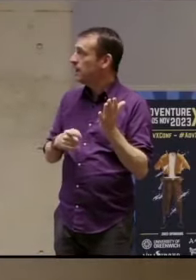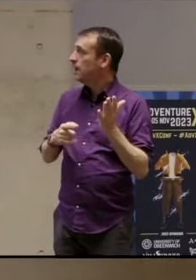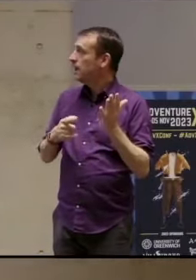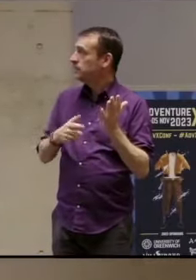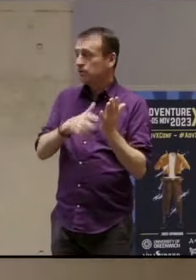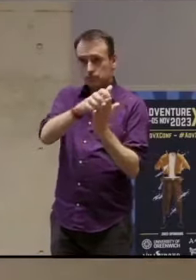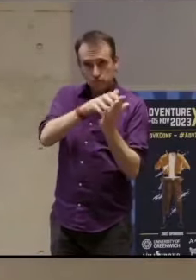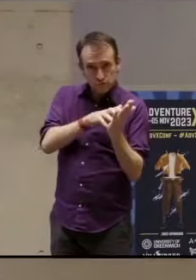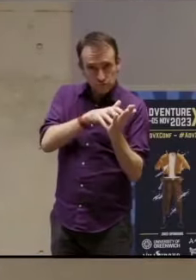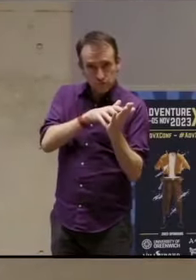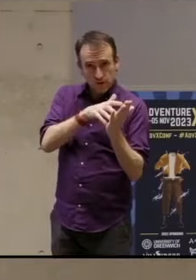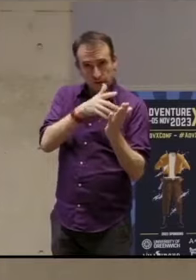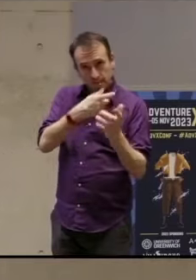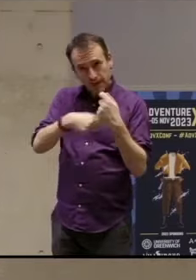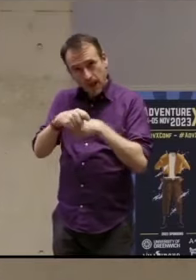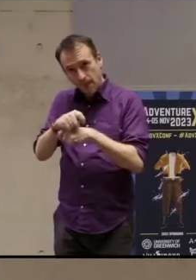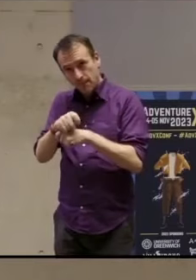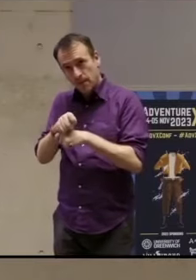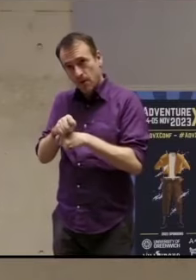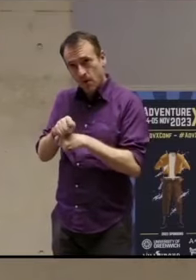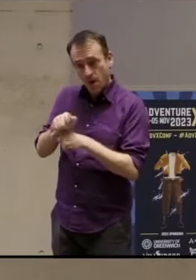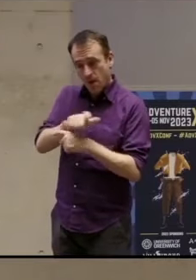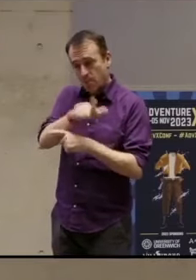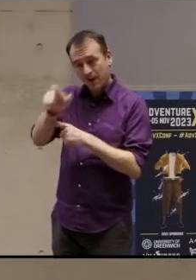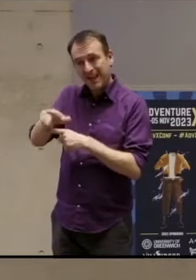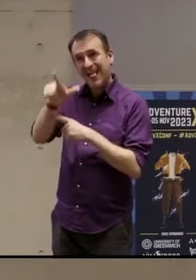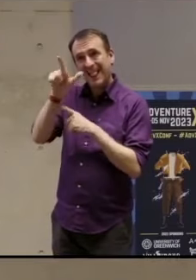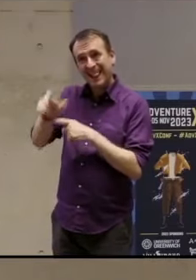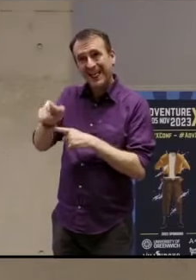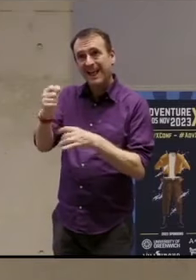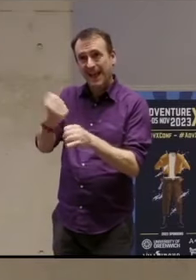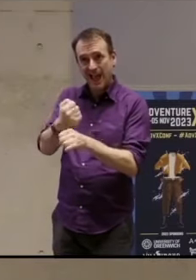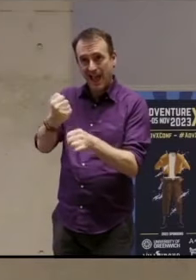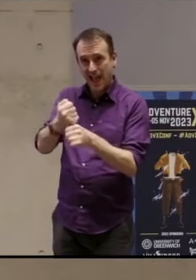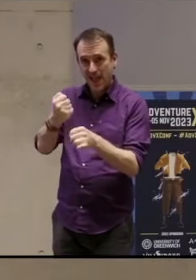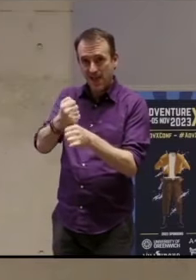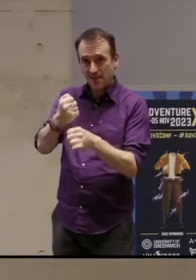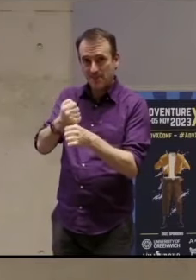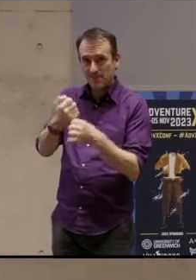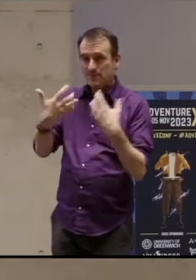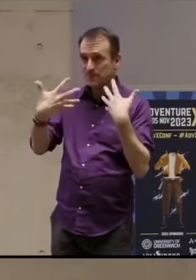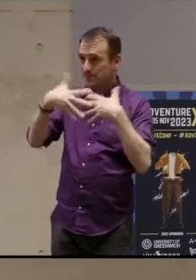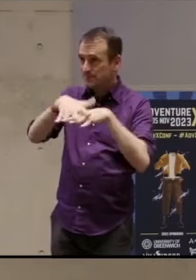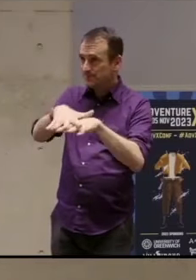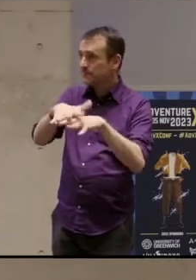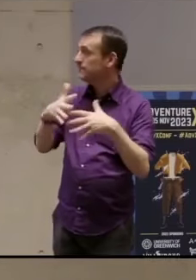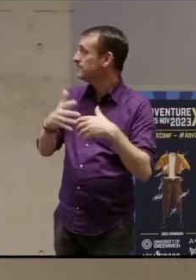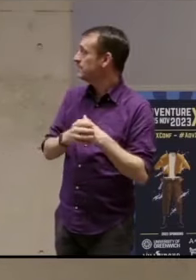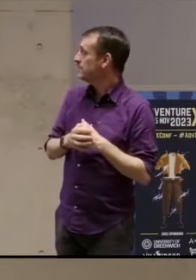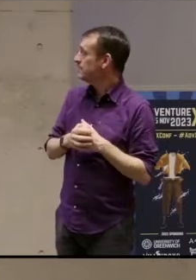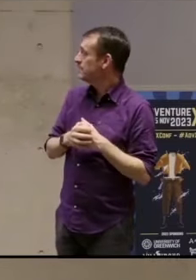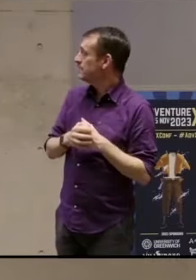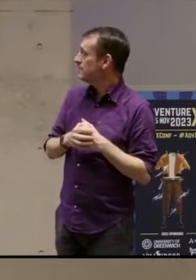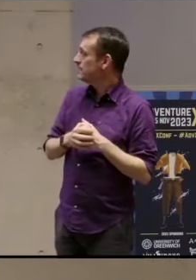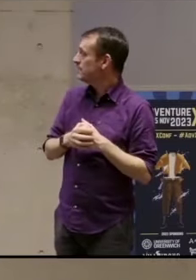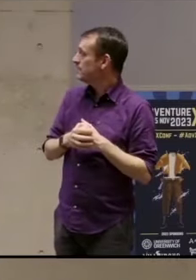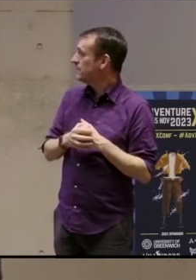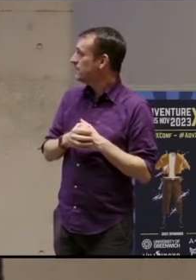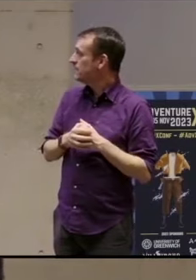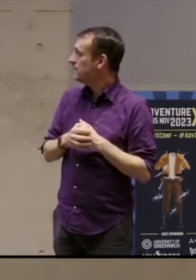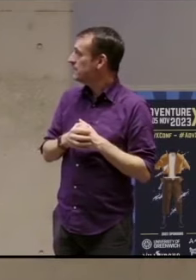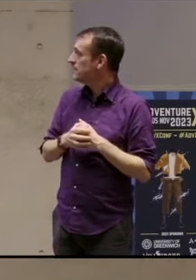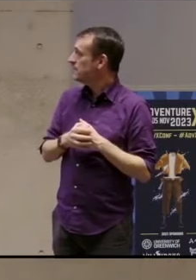text adventure. It is an unlicensed Tolkien game which takes place in the dwarven realm